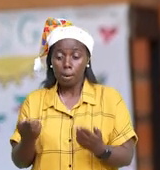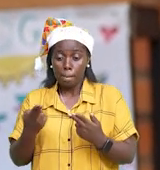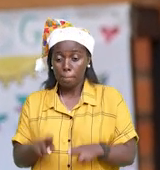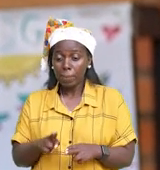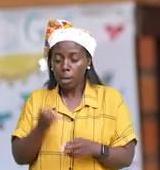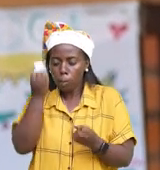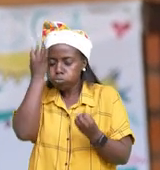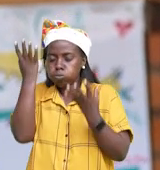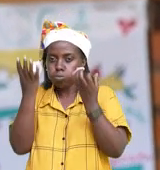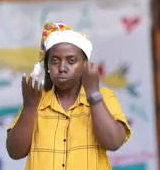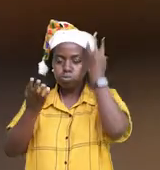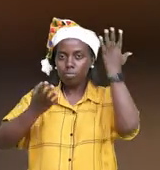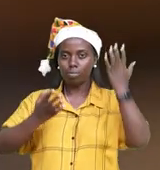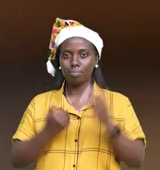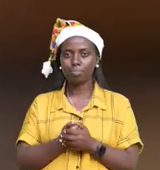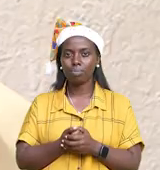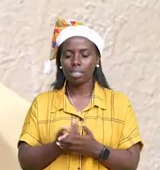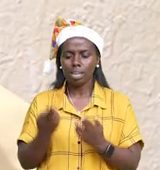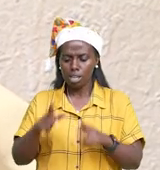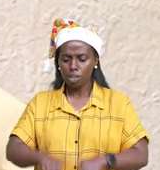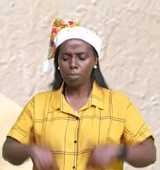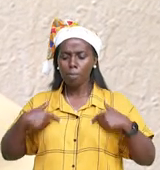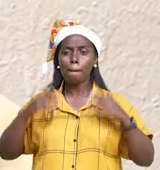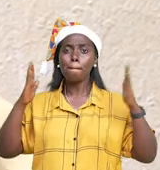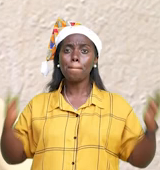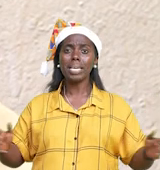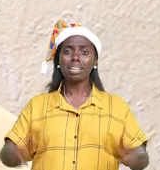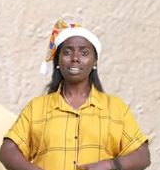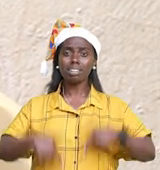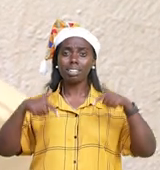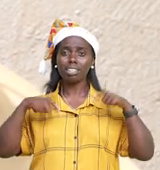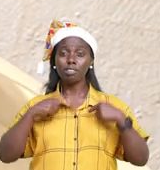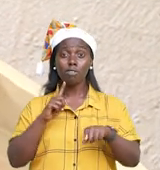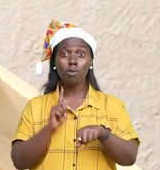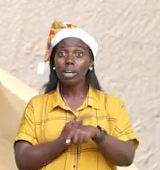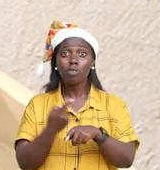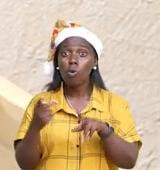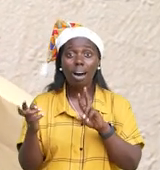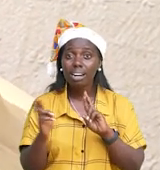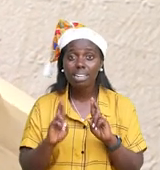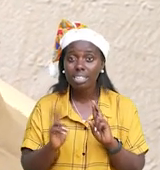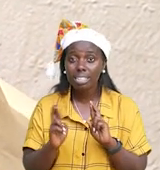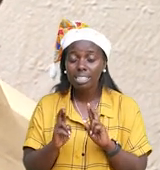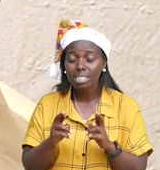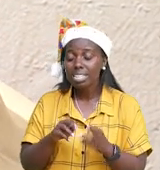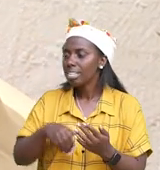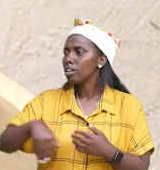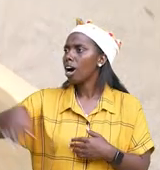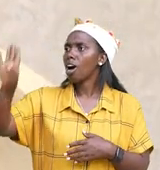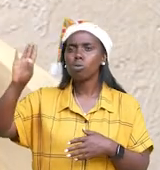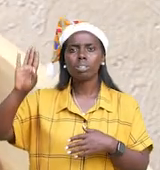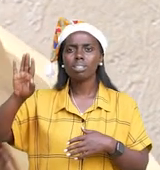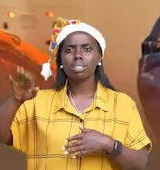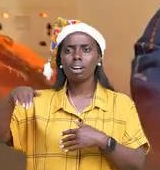Be adventurous. Live a big life. When you are ready, step outside